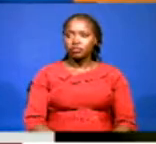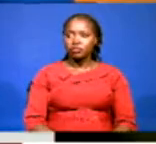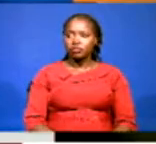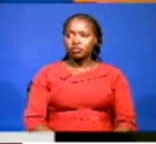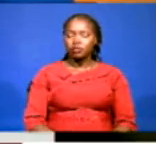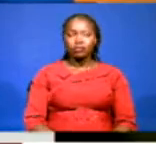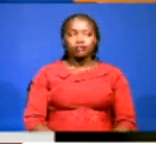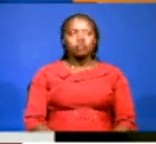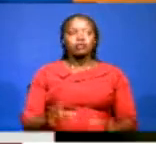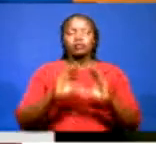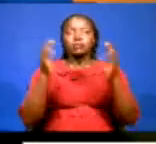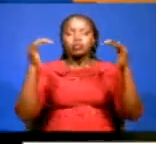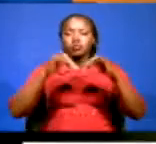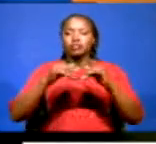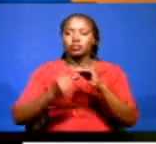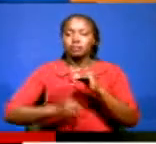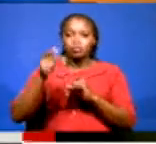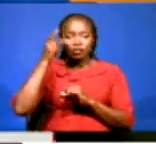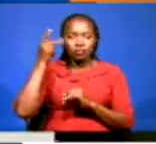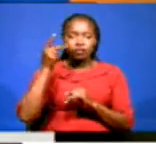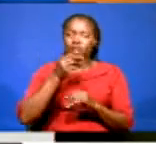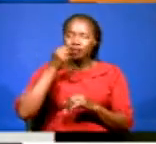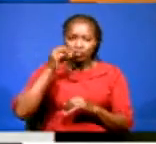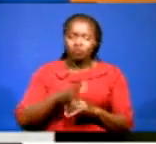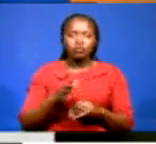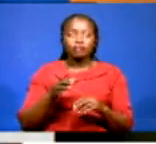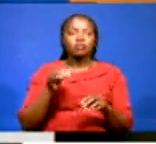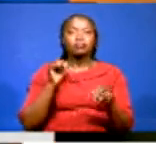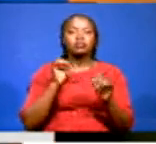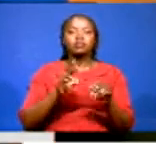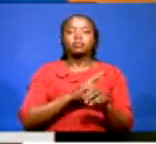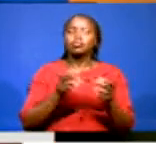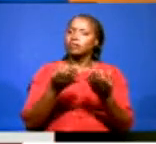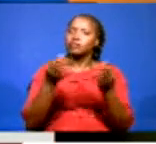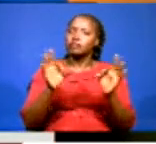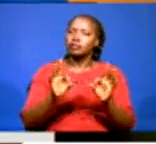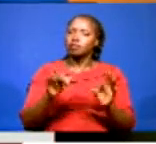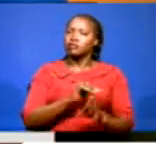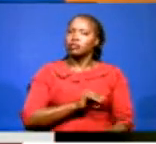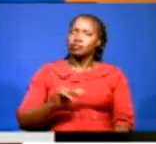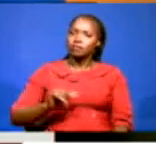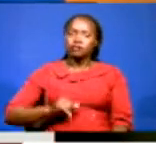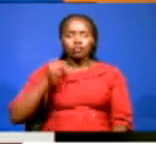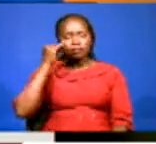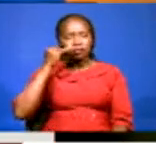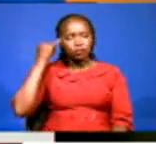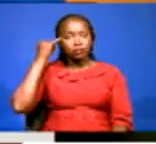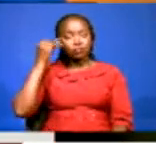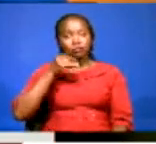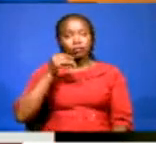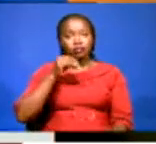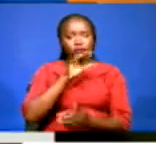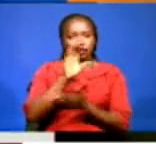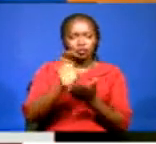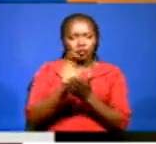A global forum in South Korea has condemned attacks on religious freedom in China, Japan, and the Middle East during